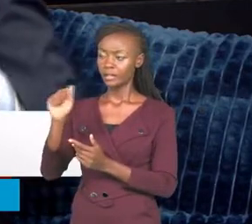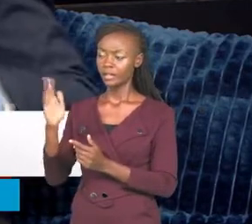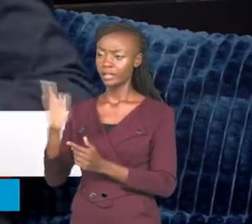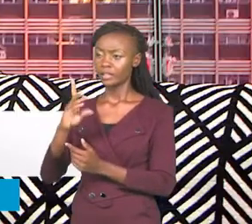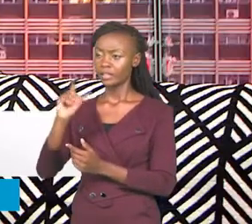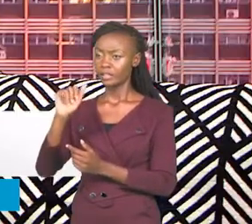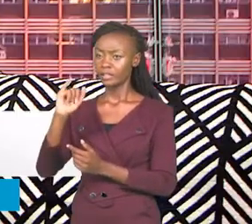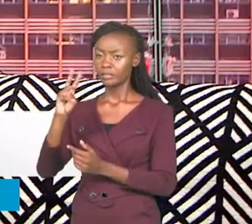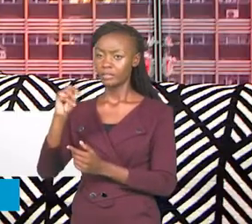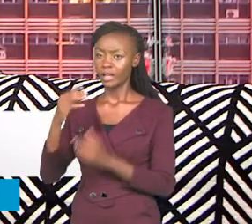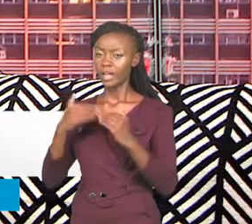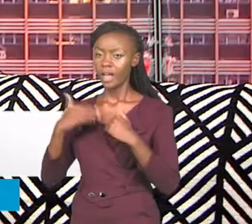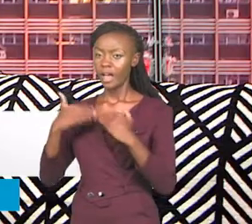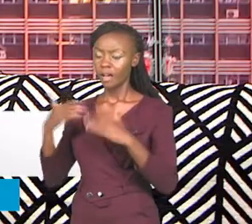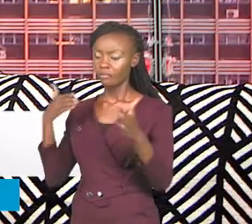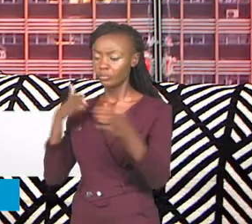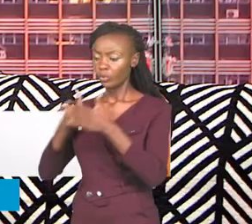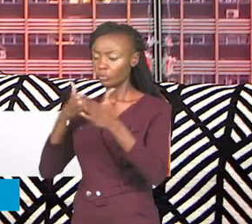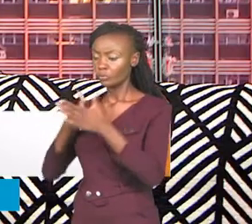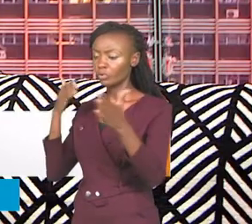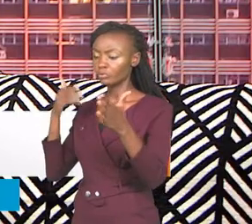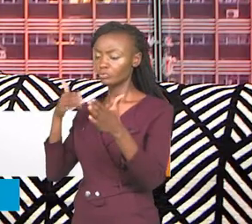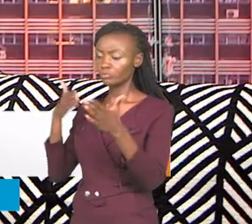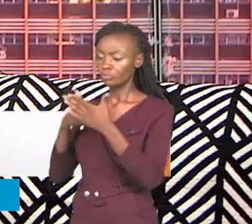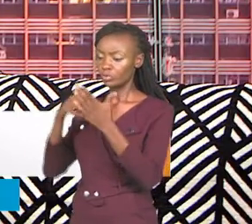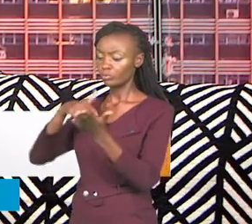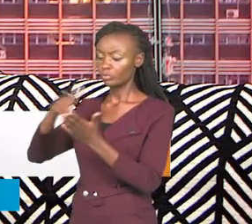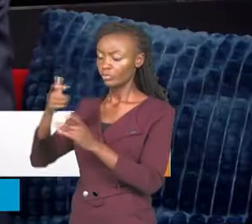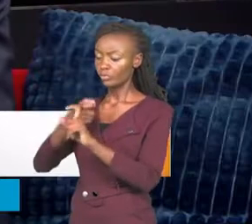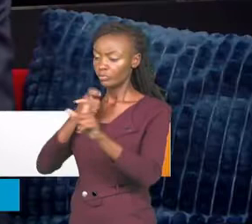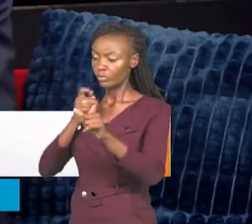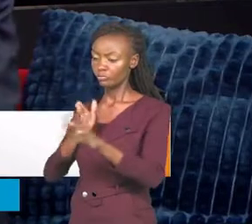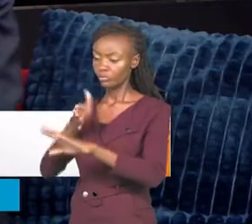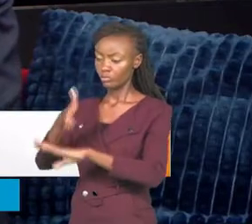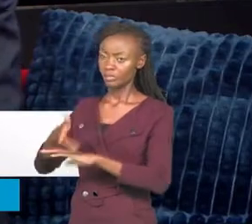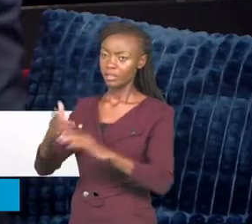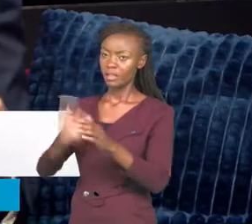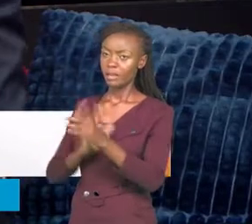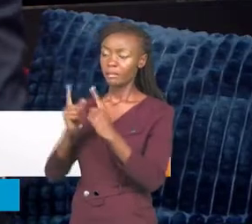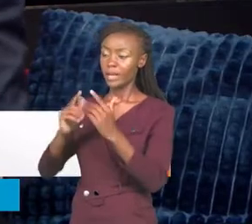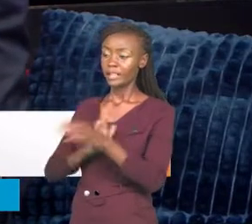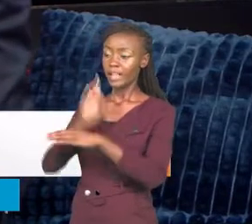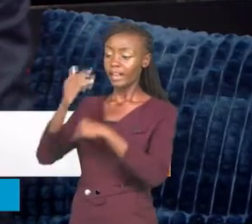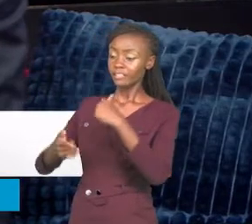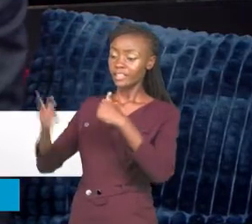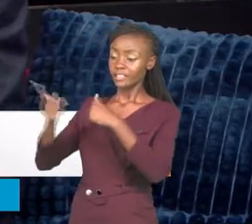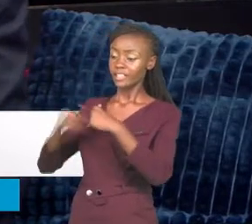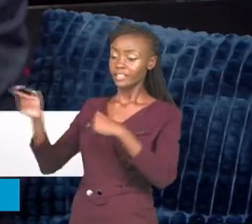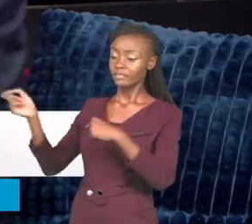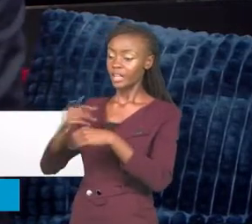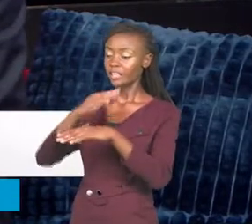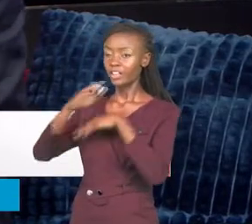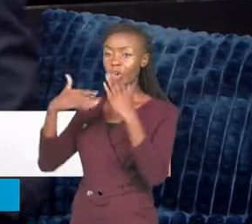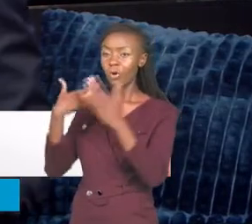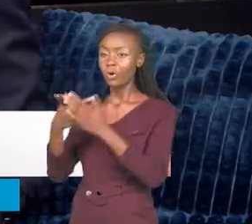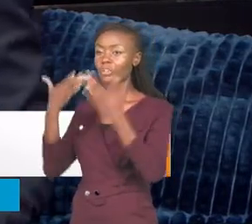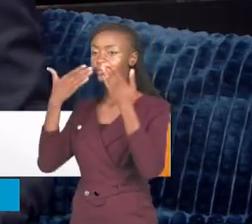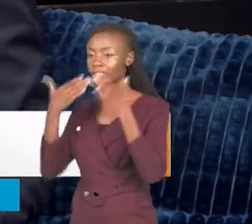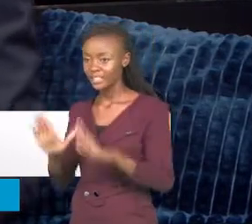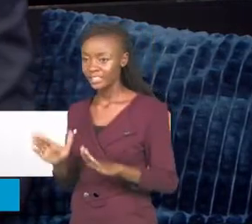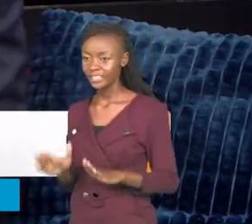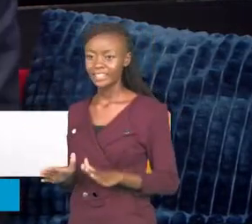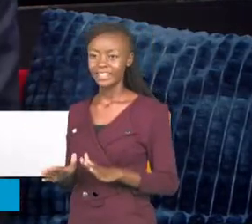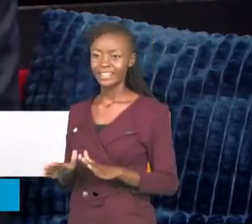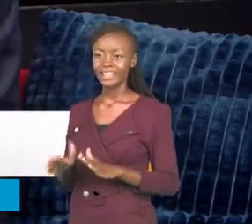prevent pedestrians from crossing. But after 6 months, we had nothing. Like, they were all gone. who's doing